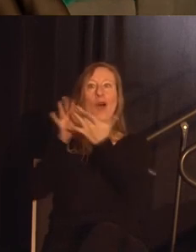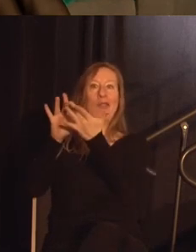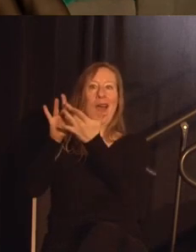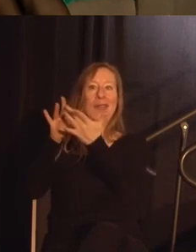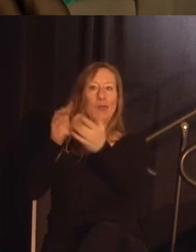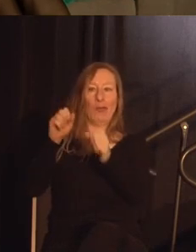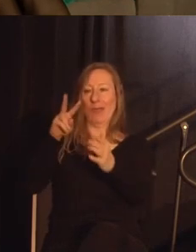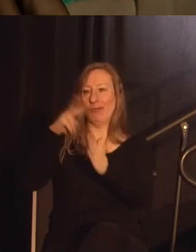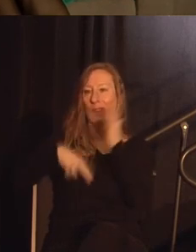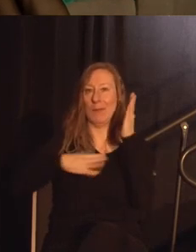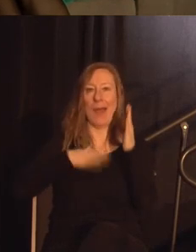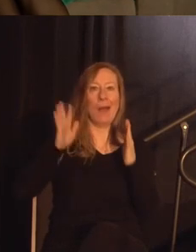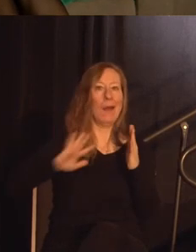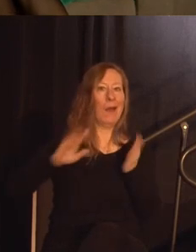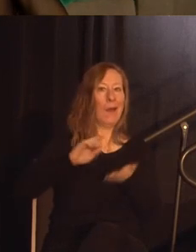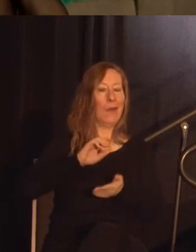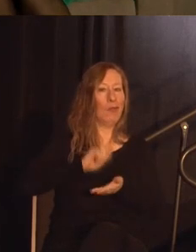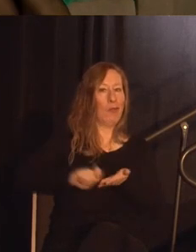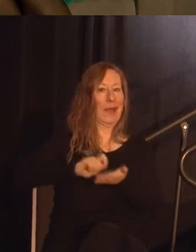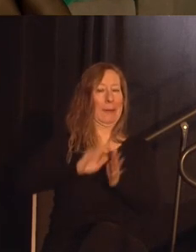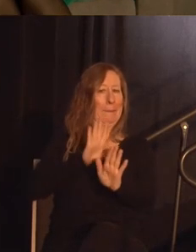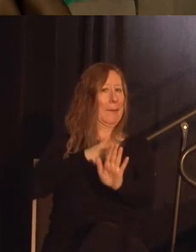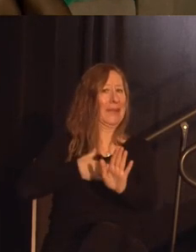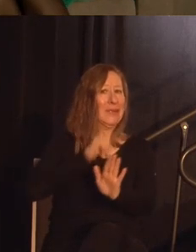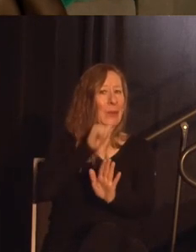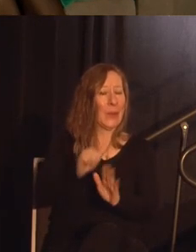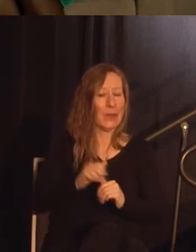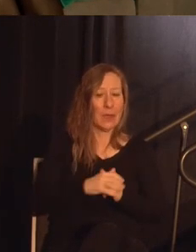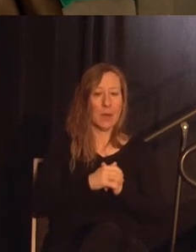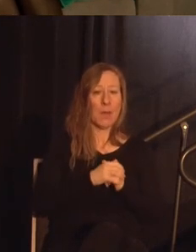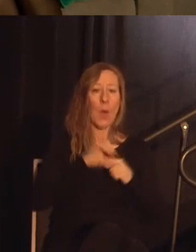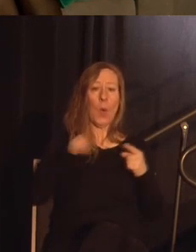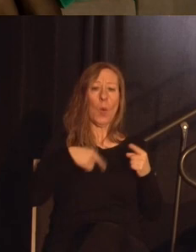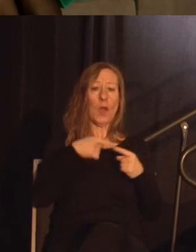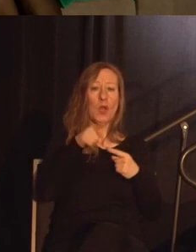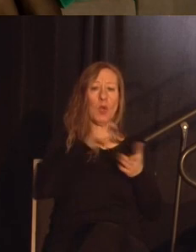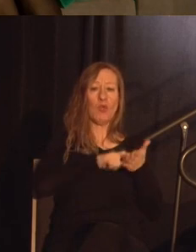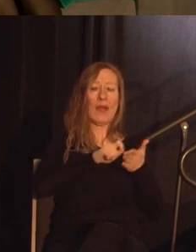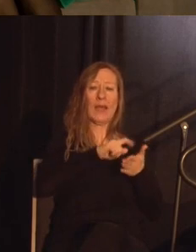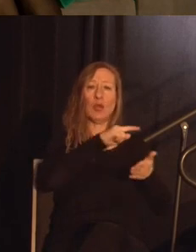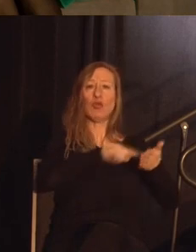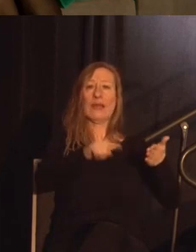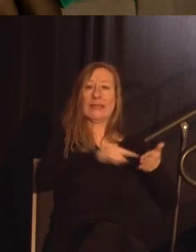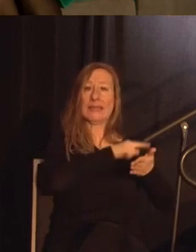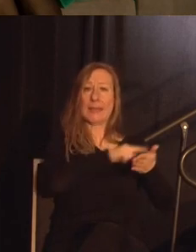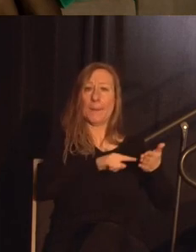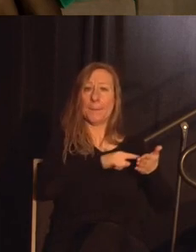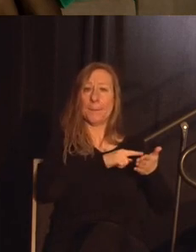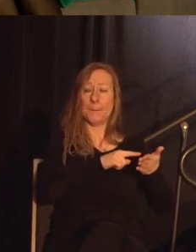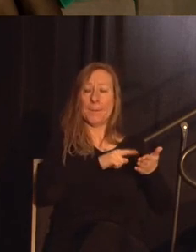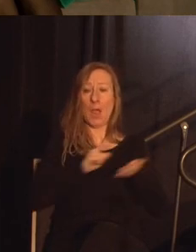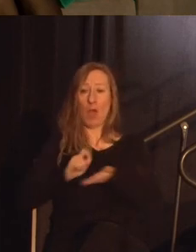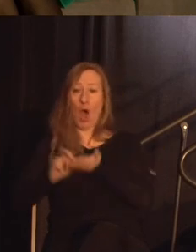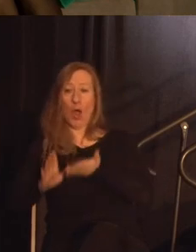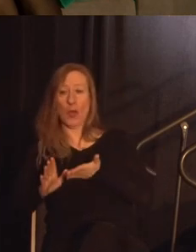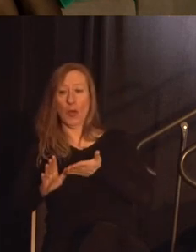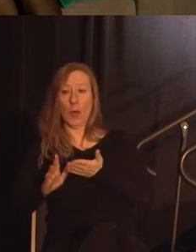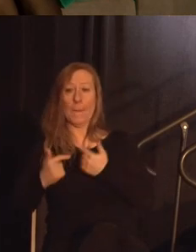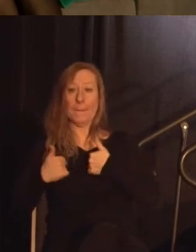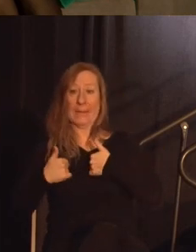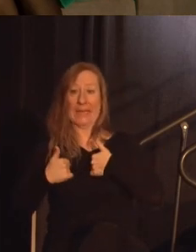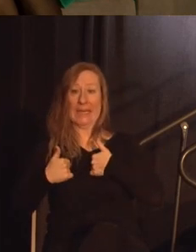early work. But there's this way when you're writing criticism that the author, me,